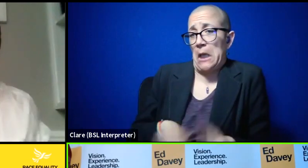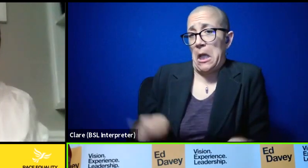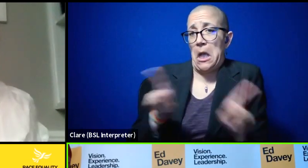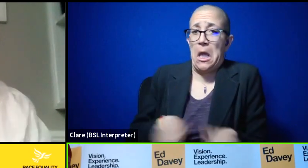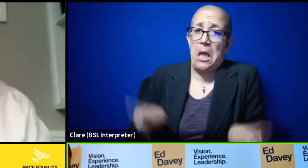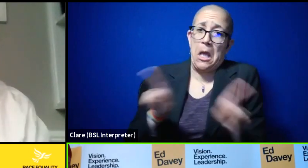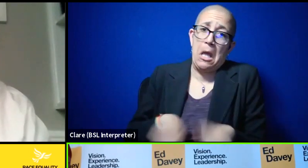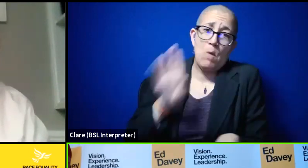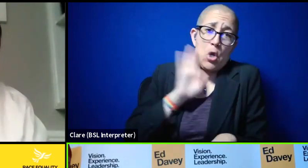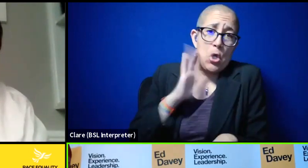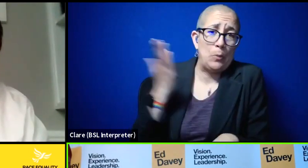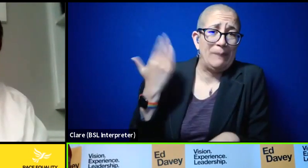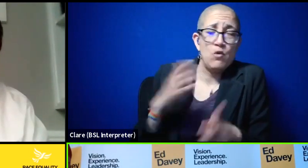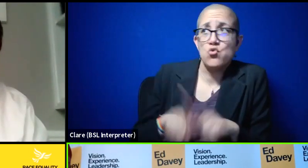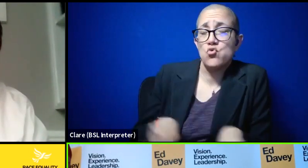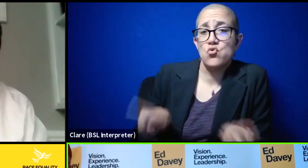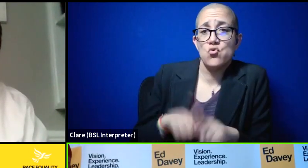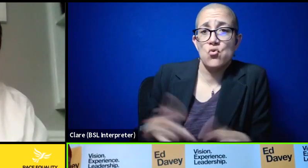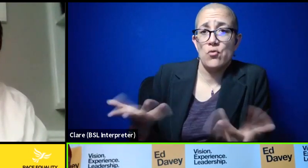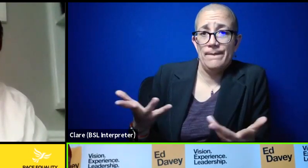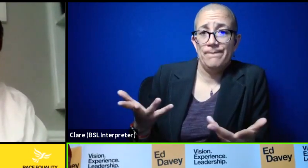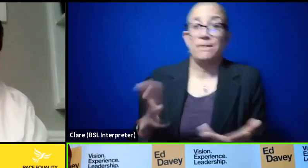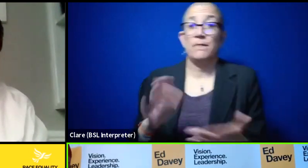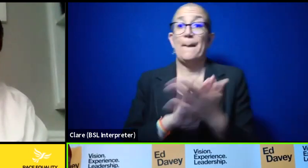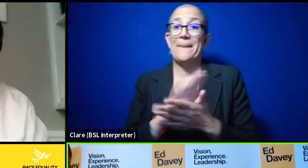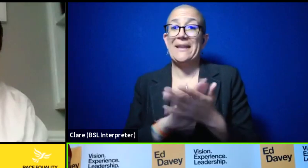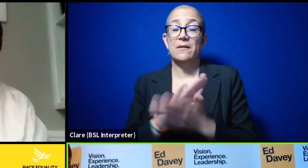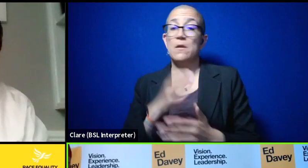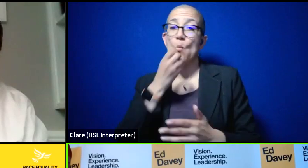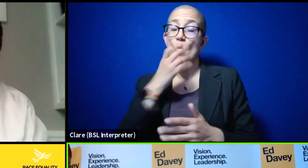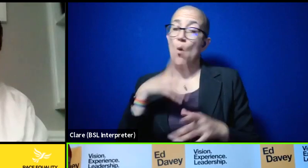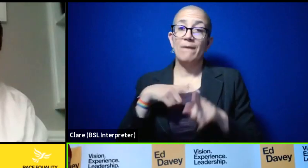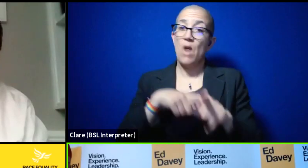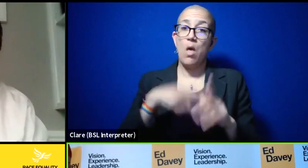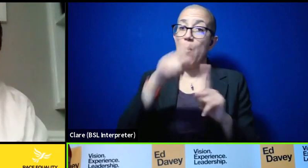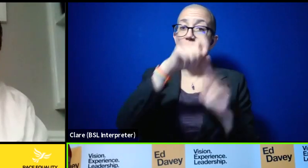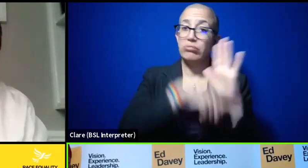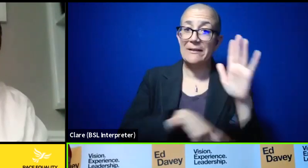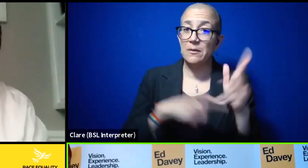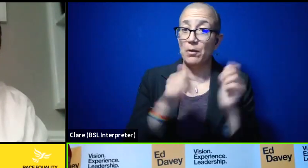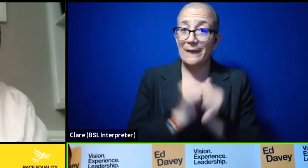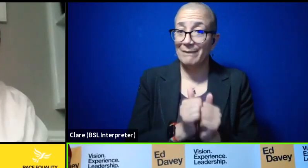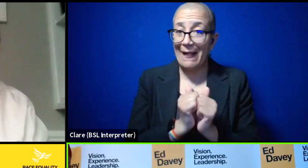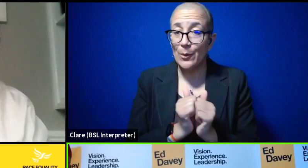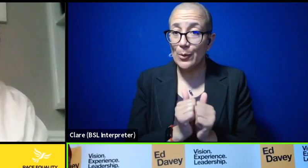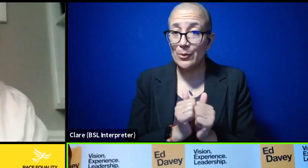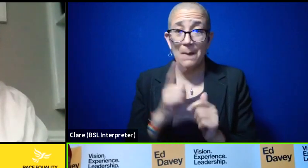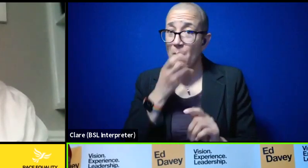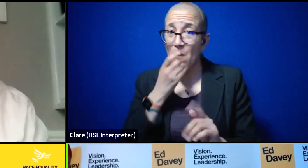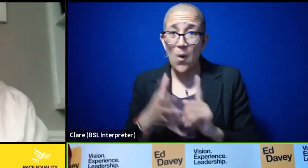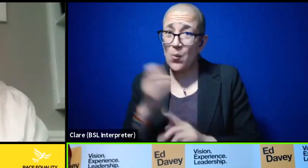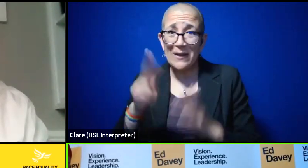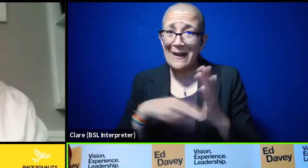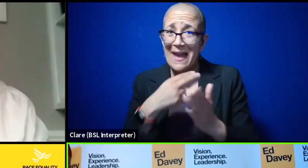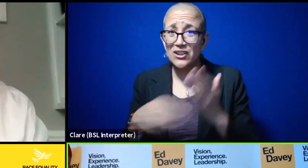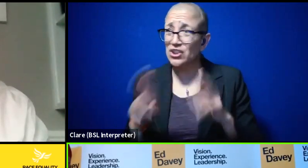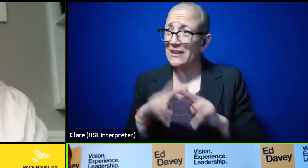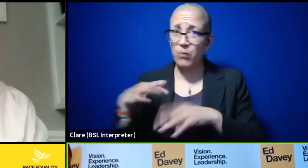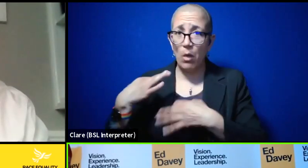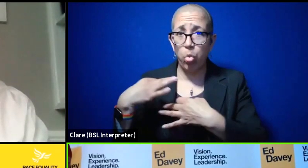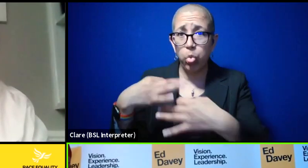And that means, by the way, not only will we not be true to our principles and values, but we won't win elections. There's